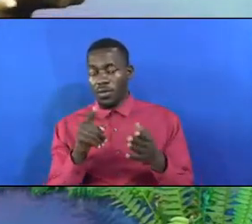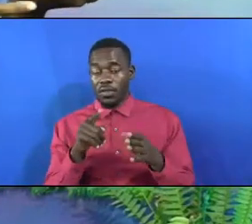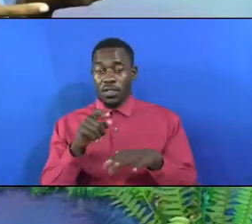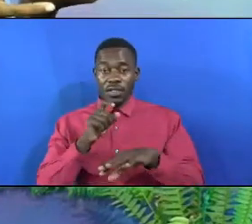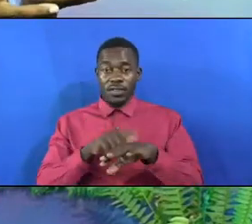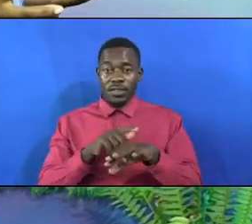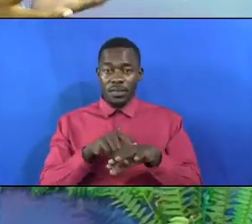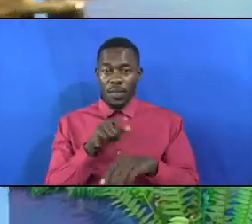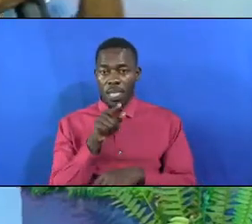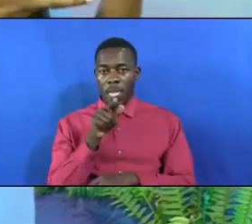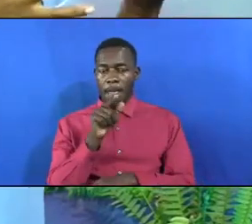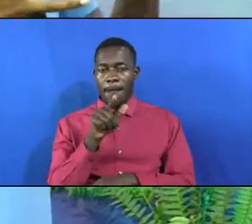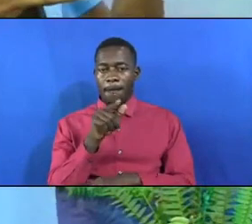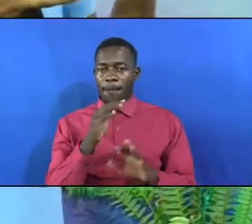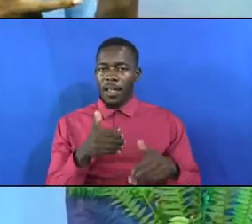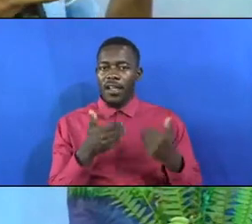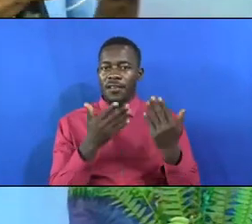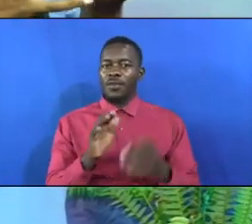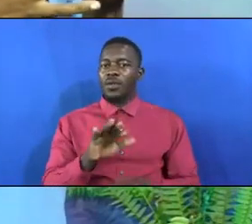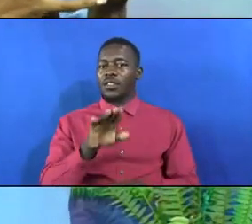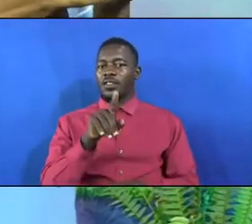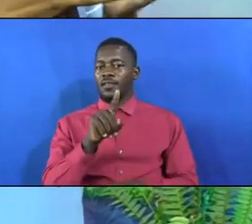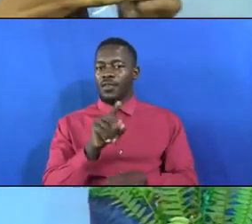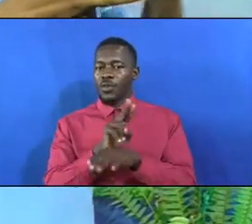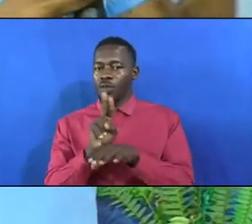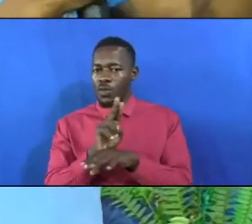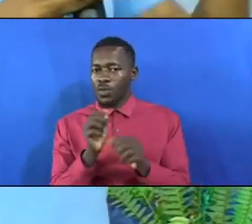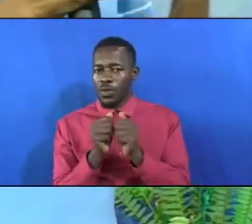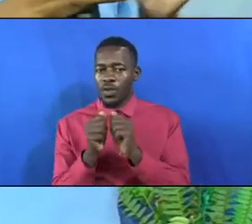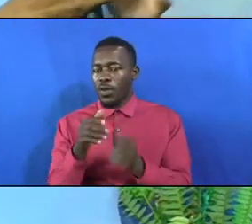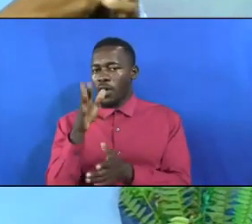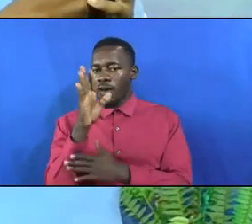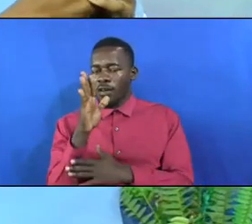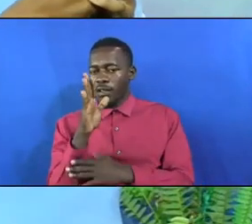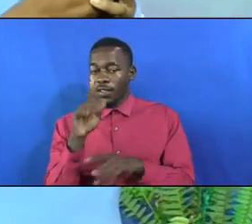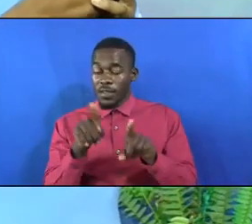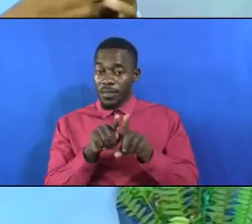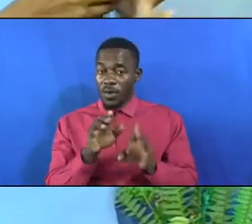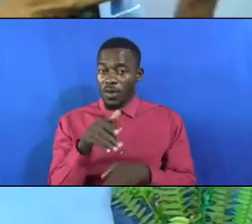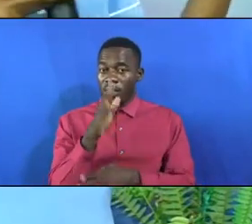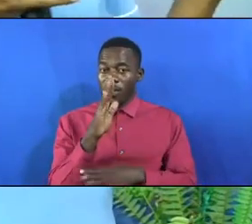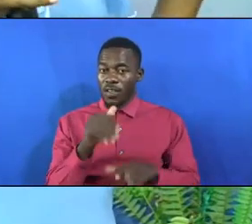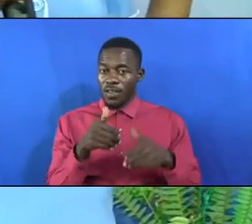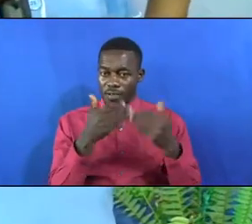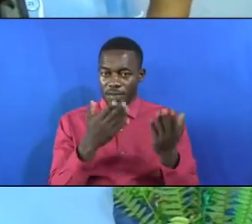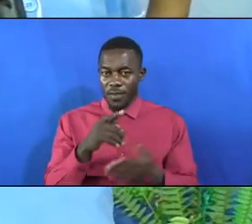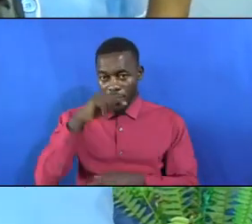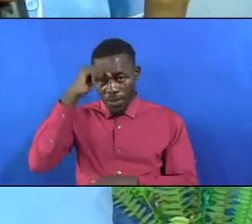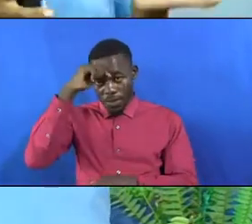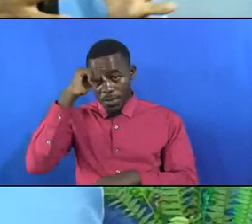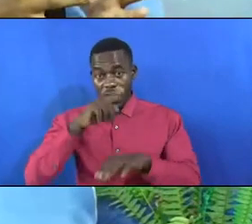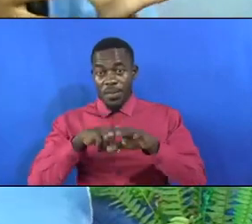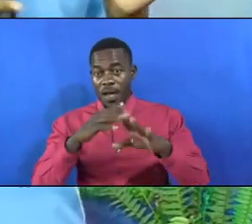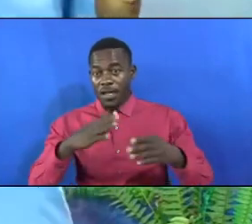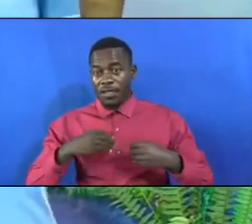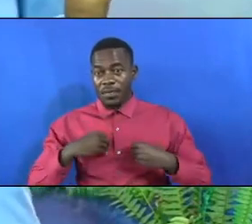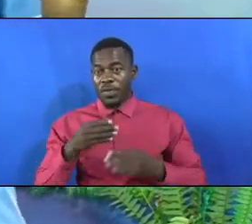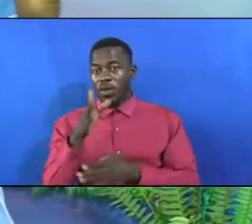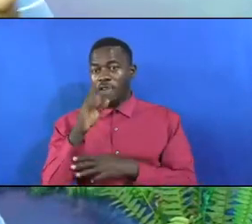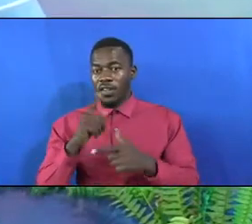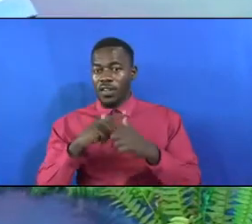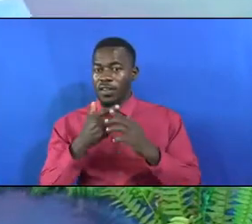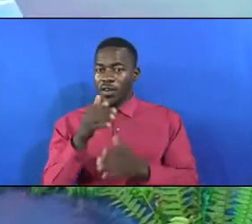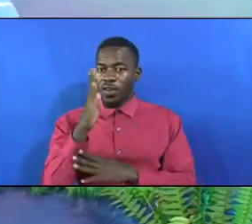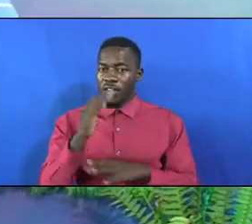moment you give yourself to be used of God, he also gives you wisdom. He doesn't leave you just to